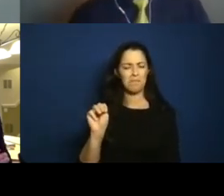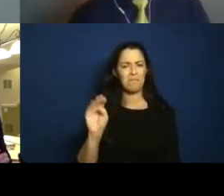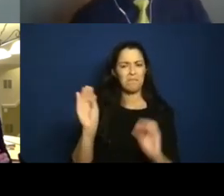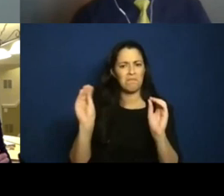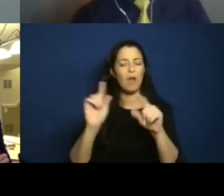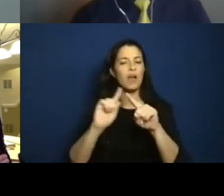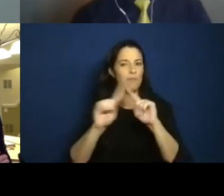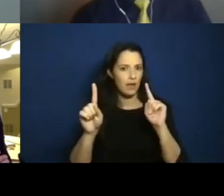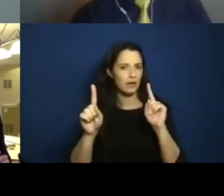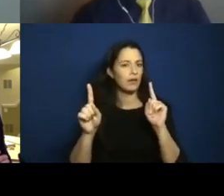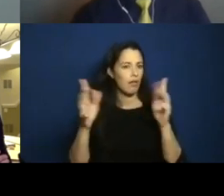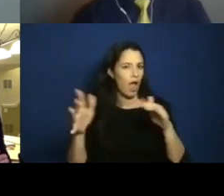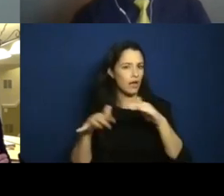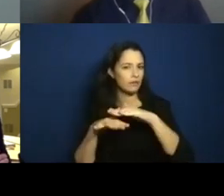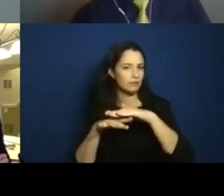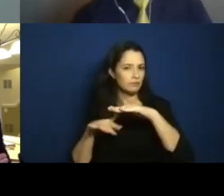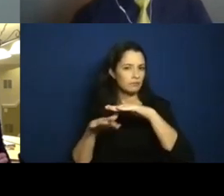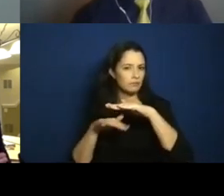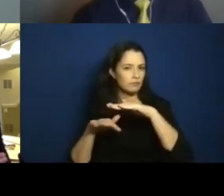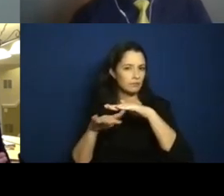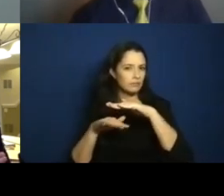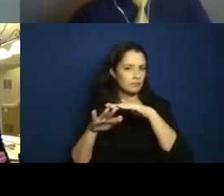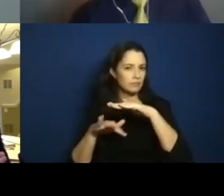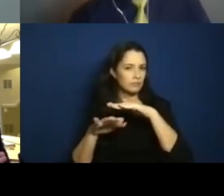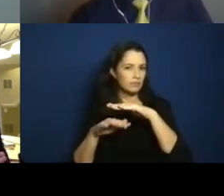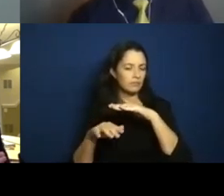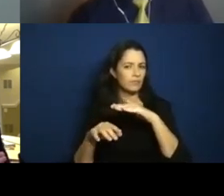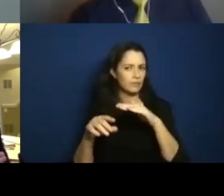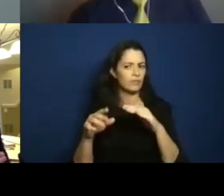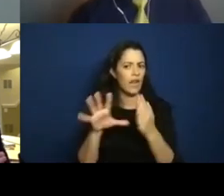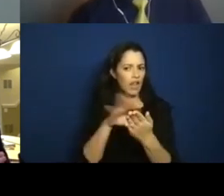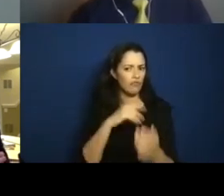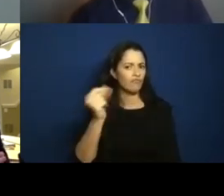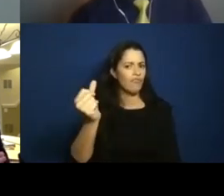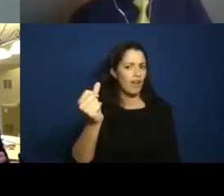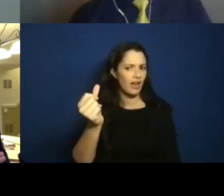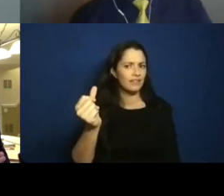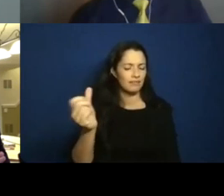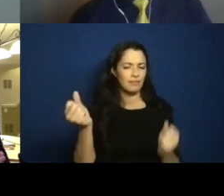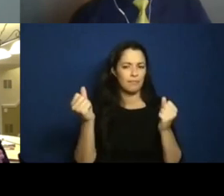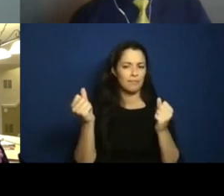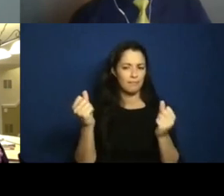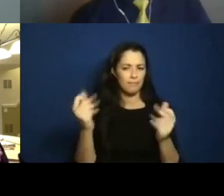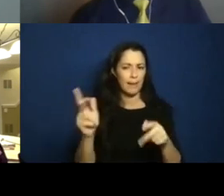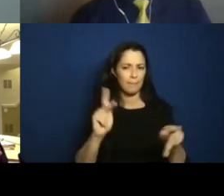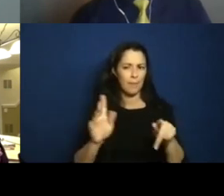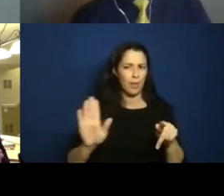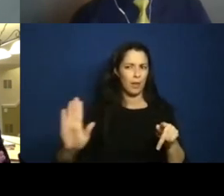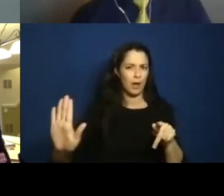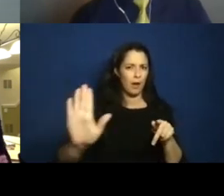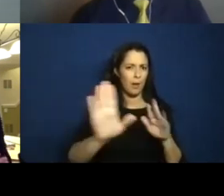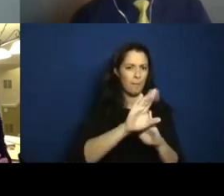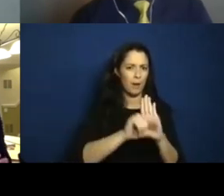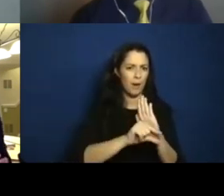of how individual people felt. I quickly began to learn that we all came from very different walks of